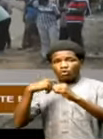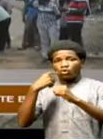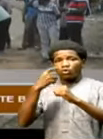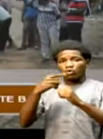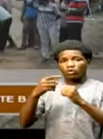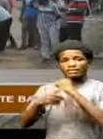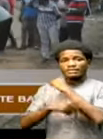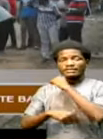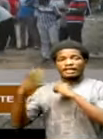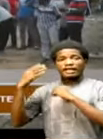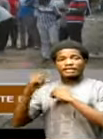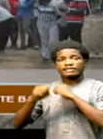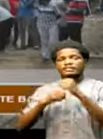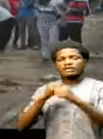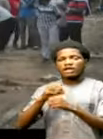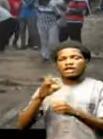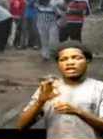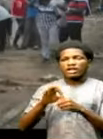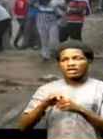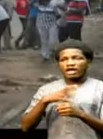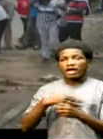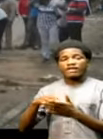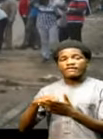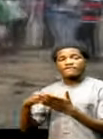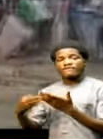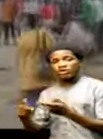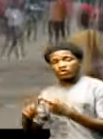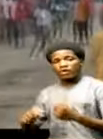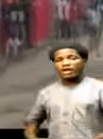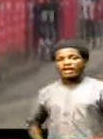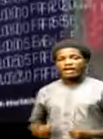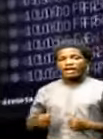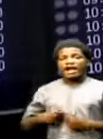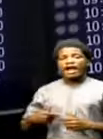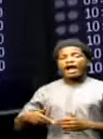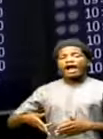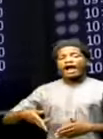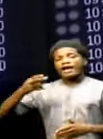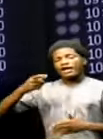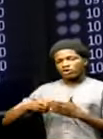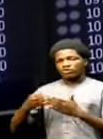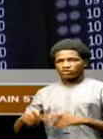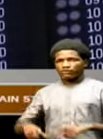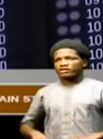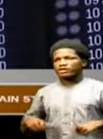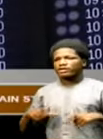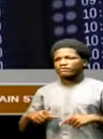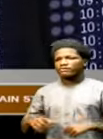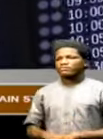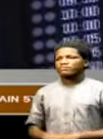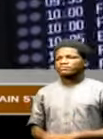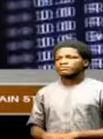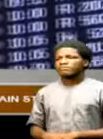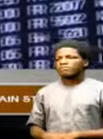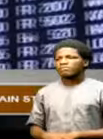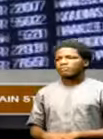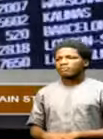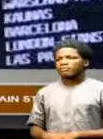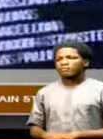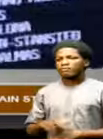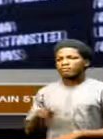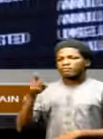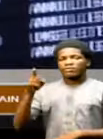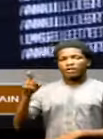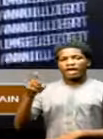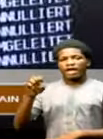election and is failing to address the high cost of living. The boards at an empty Munich airport announced a